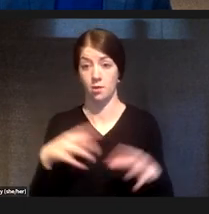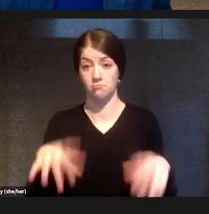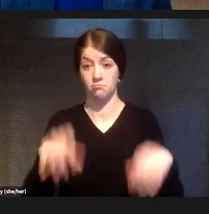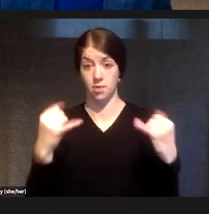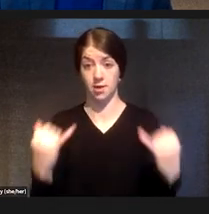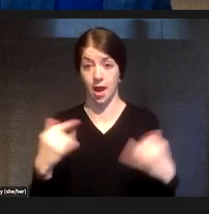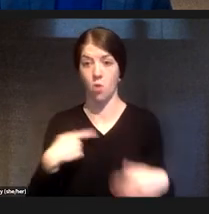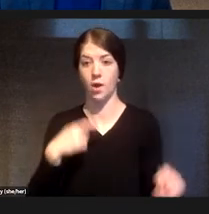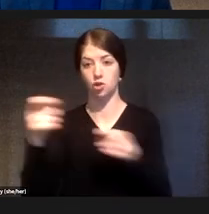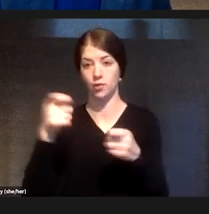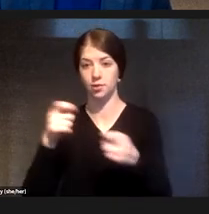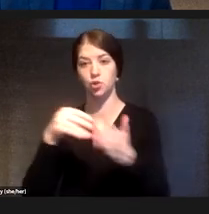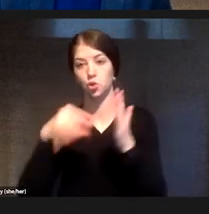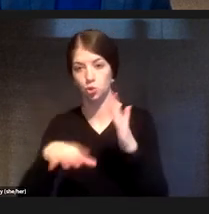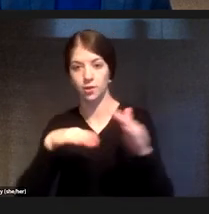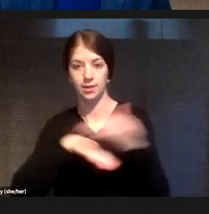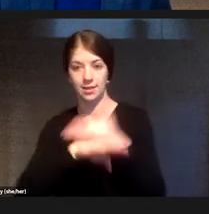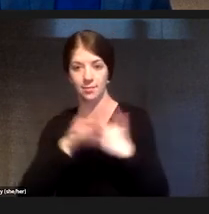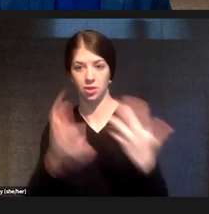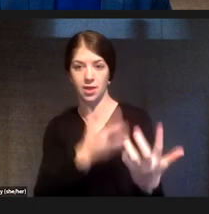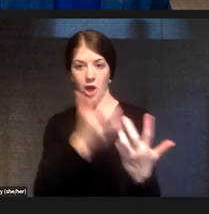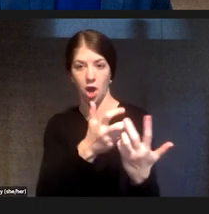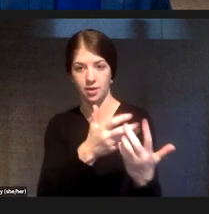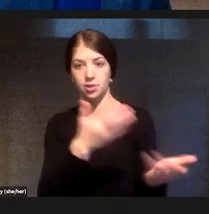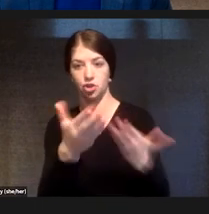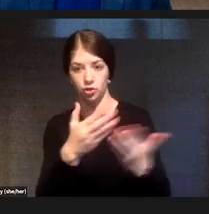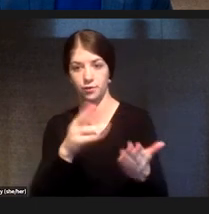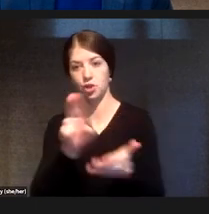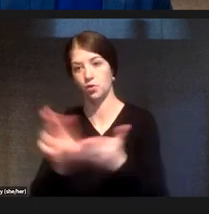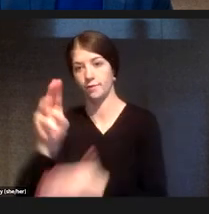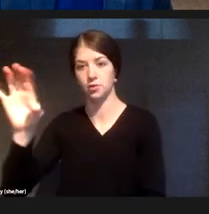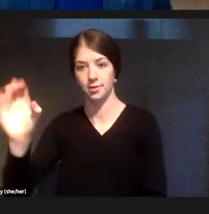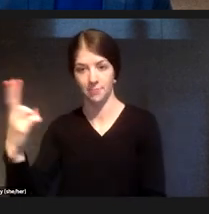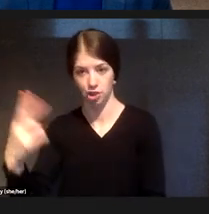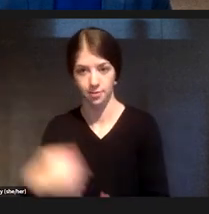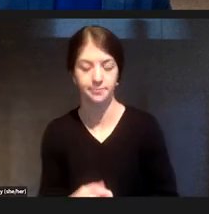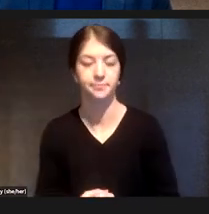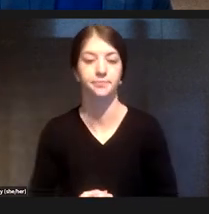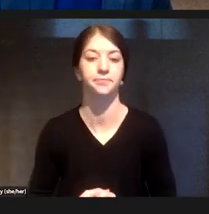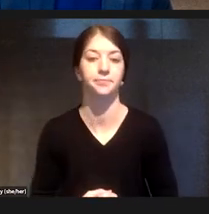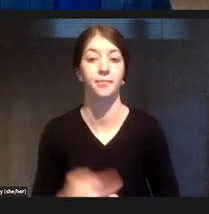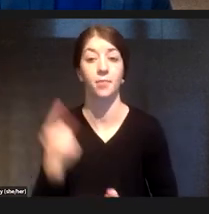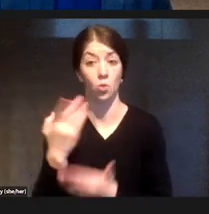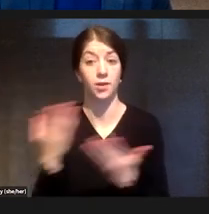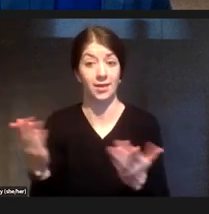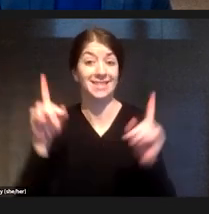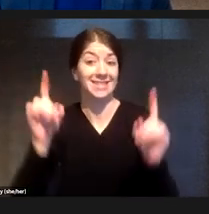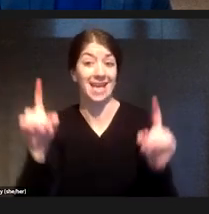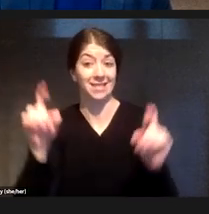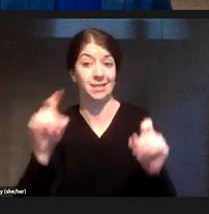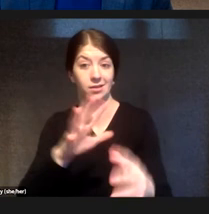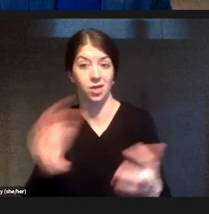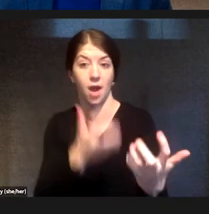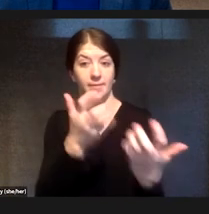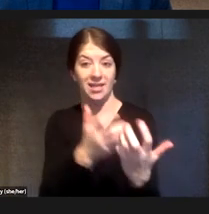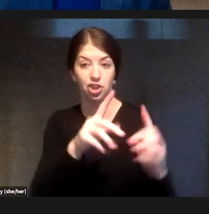direct the Student Accessibility and Accommodation Services at University of Michigan. And one of those things is then our testing accommodation center